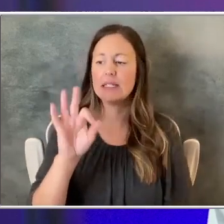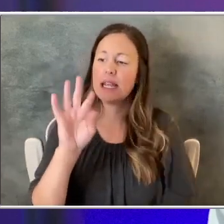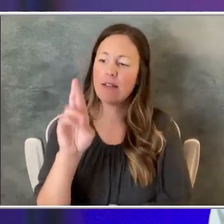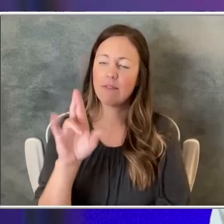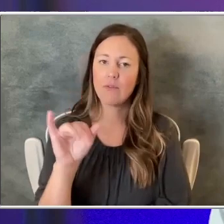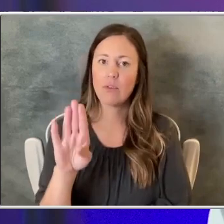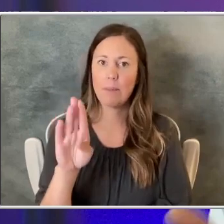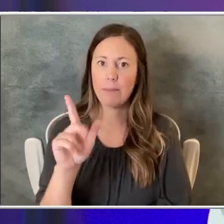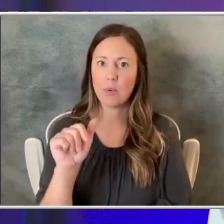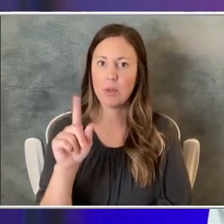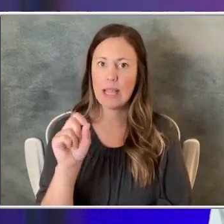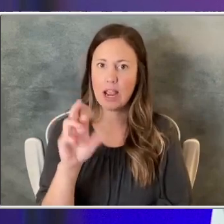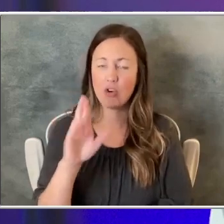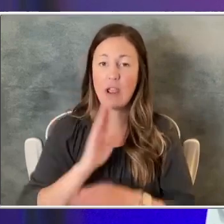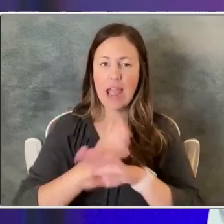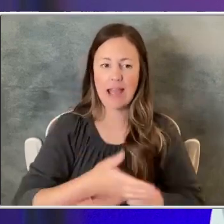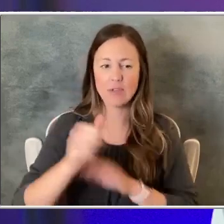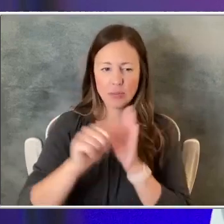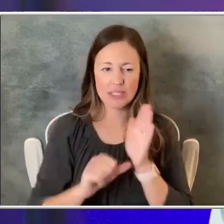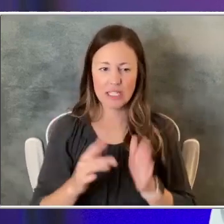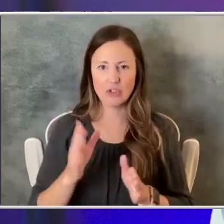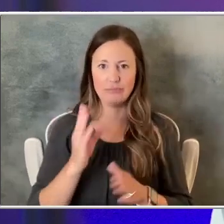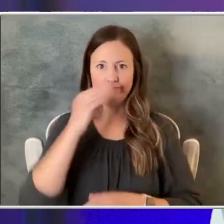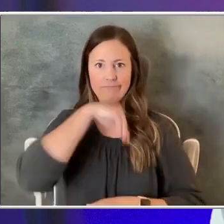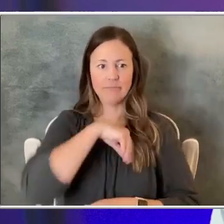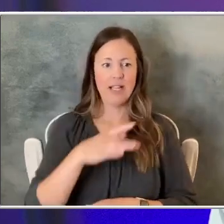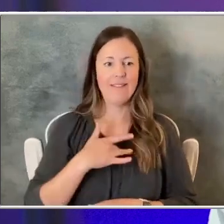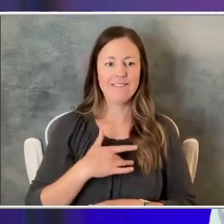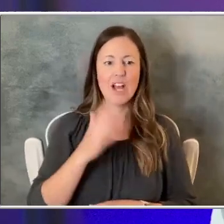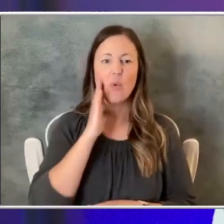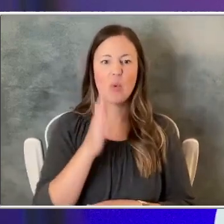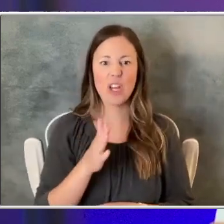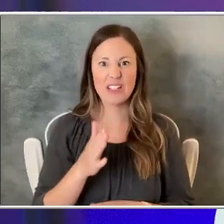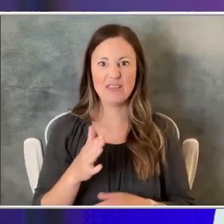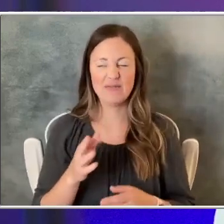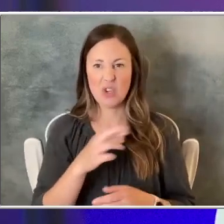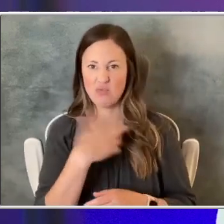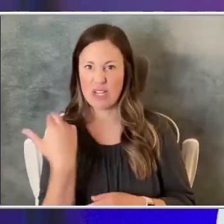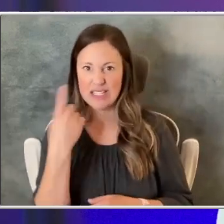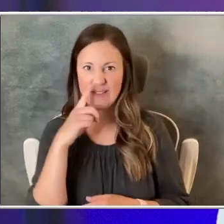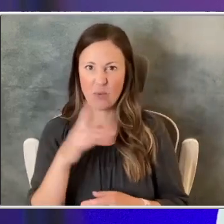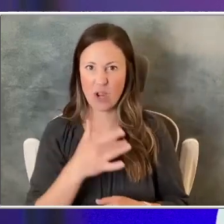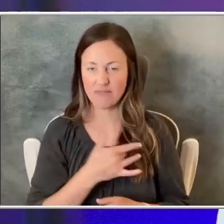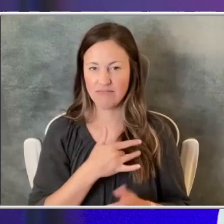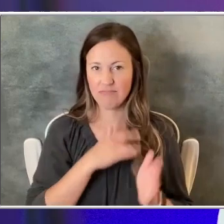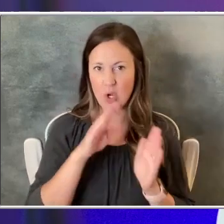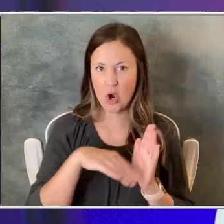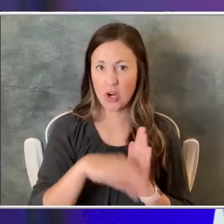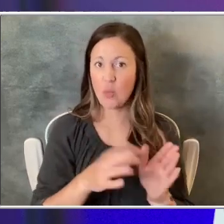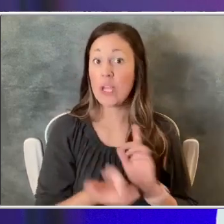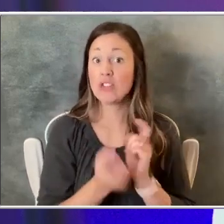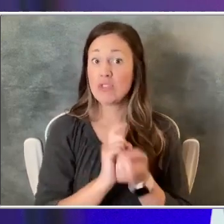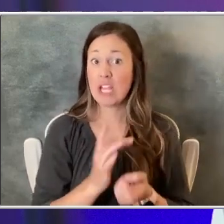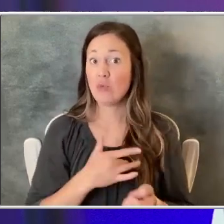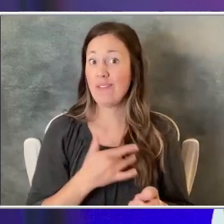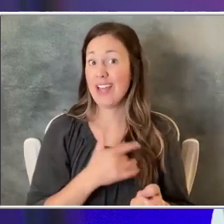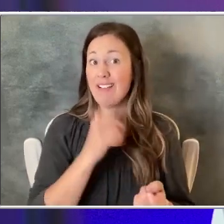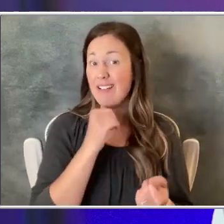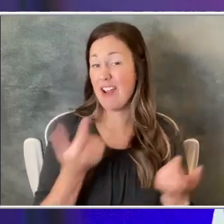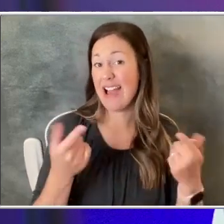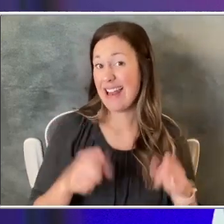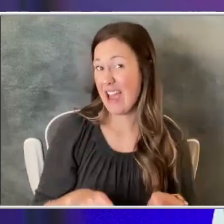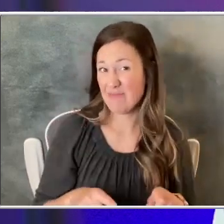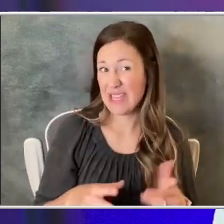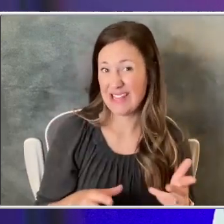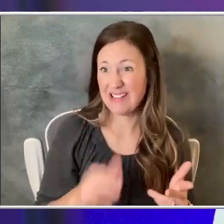like she was going to be at risk for life-threatening rhythm issues. Even though we changed things such that we think it's less likely for that to happen, we felt